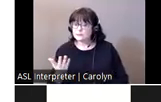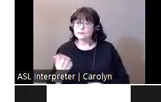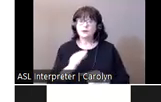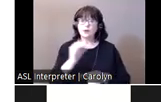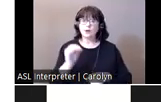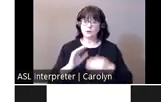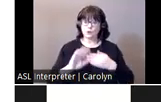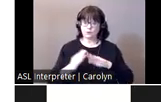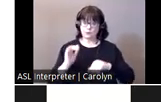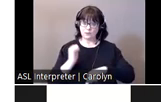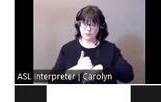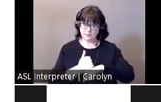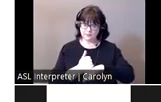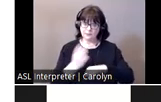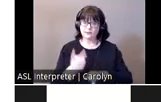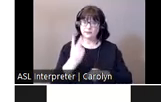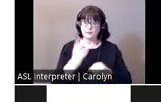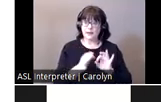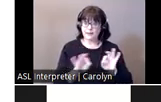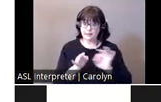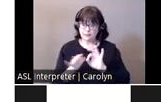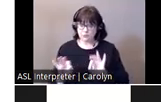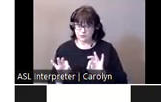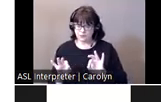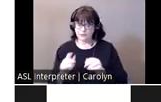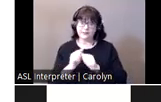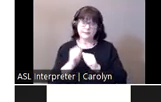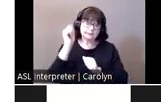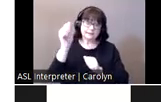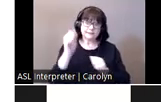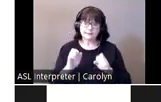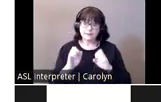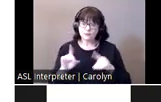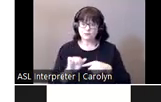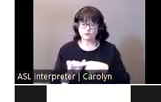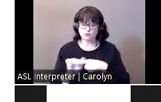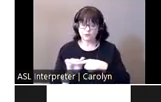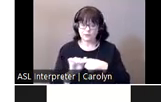community-based bilingual distance education and training network,